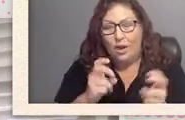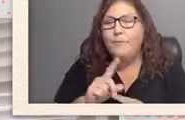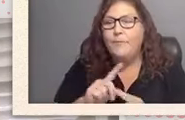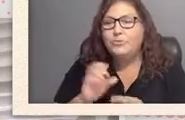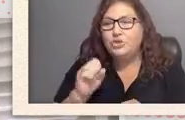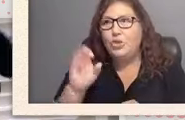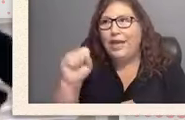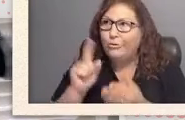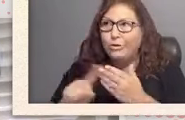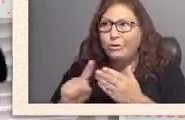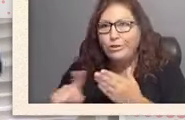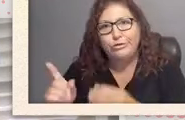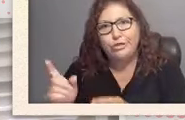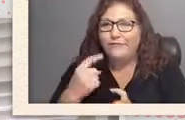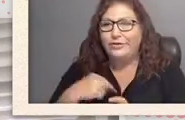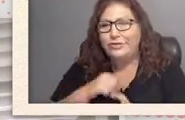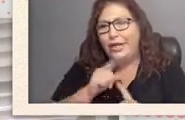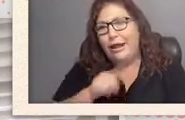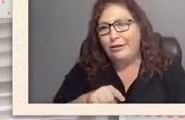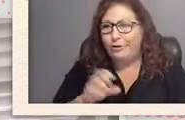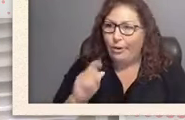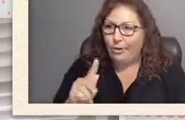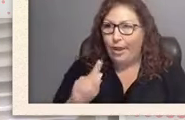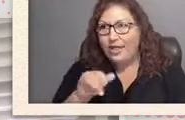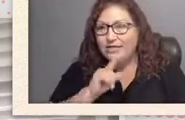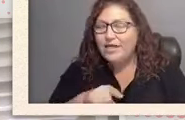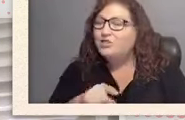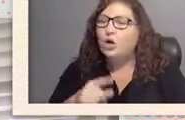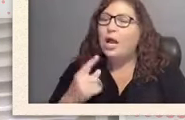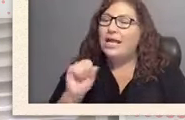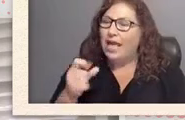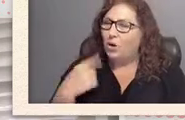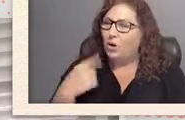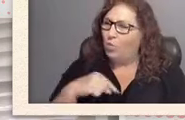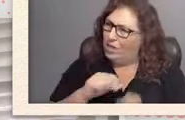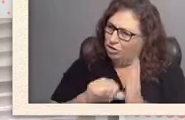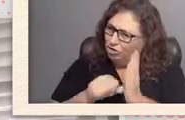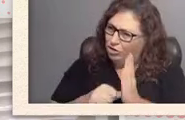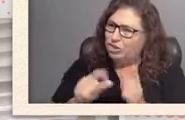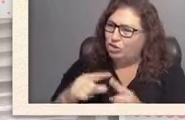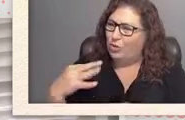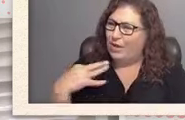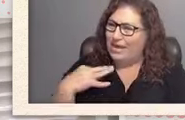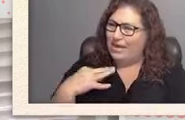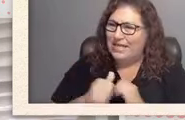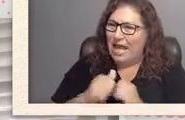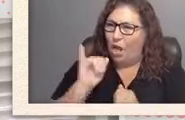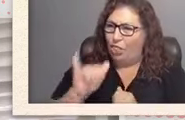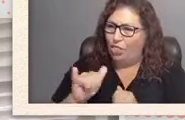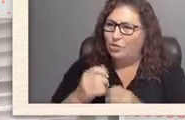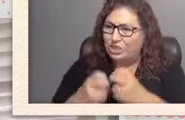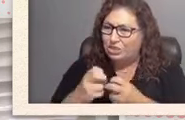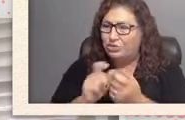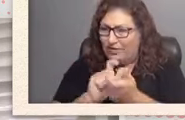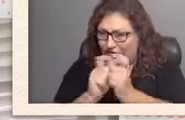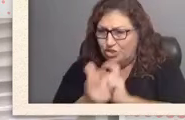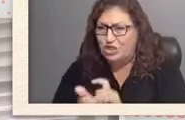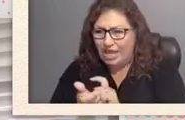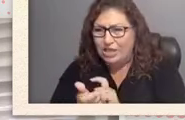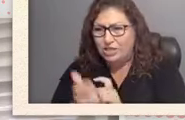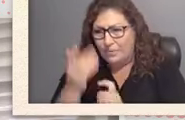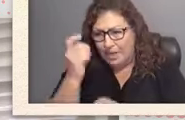us an answer that, okay, that's an answer. Can we stress to candidates how these issues have changed due to